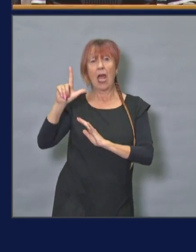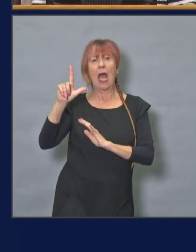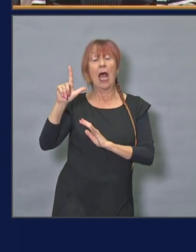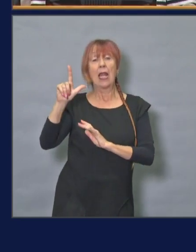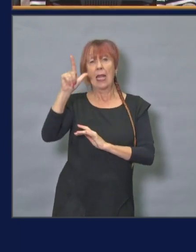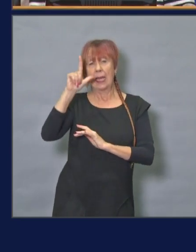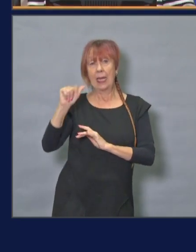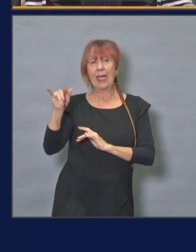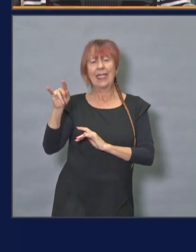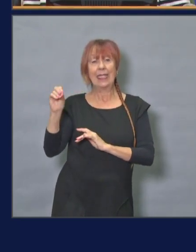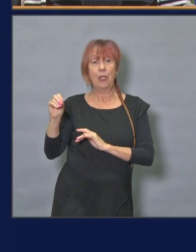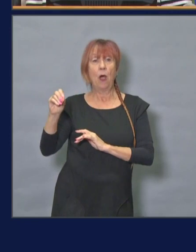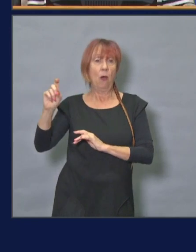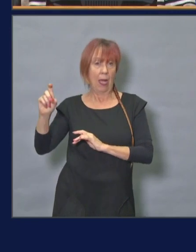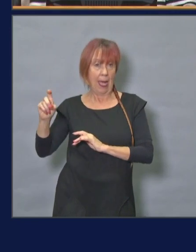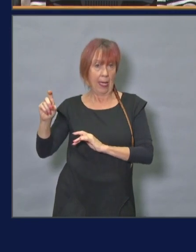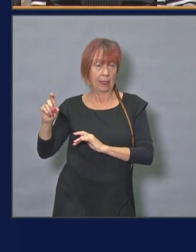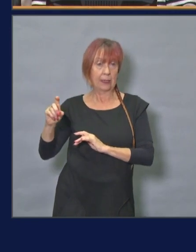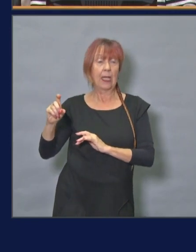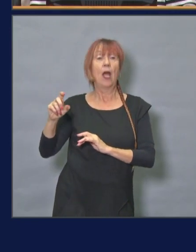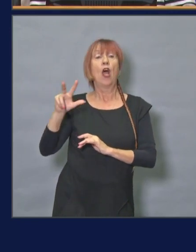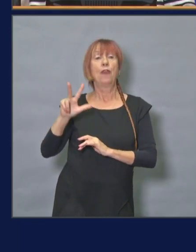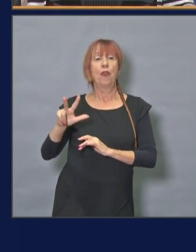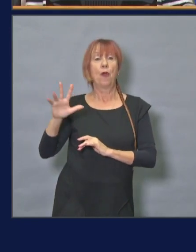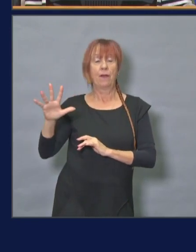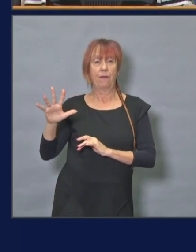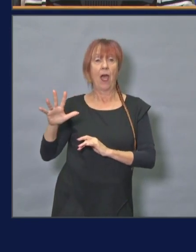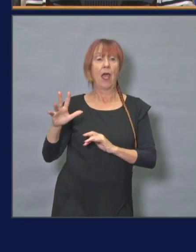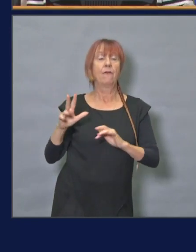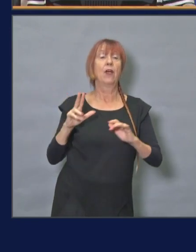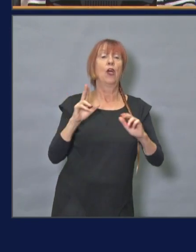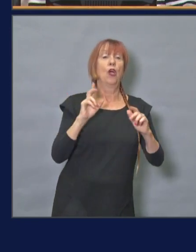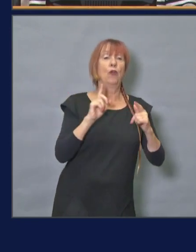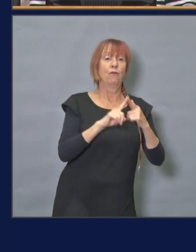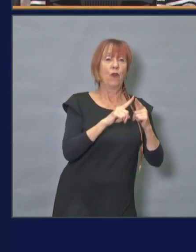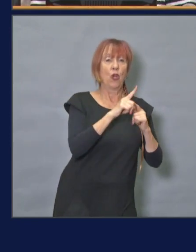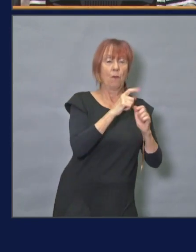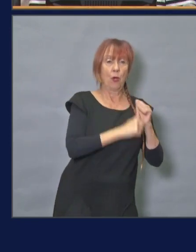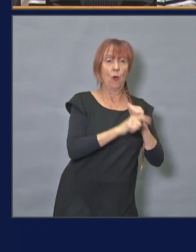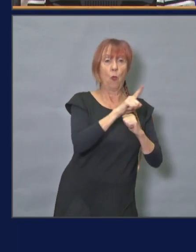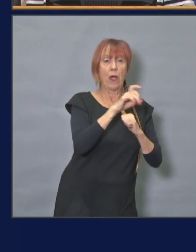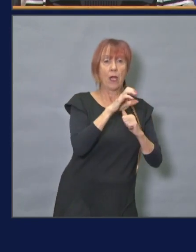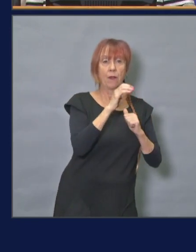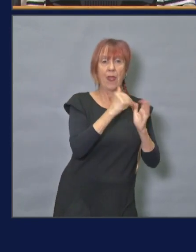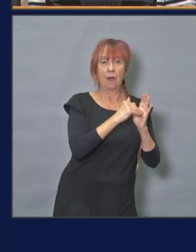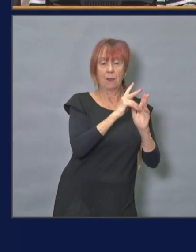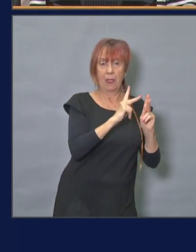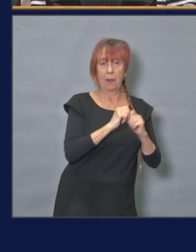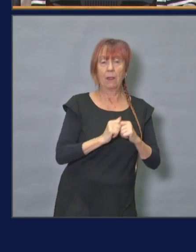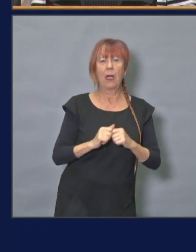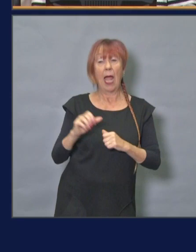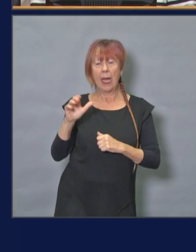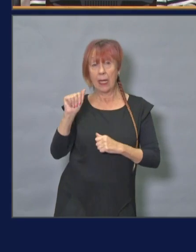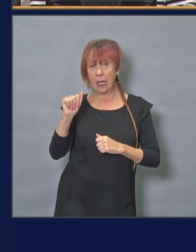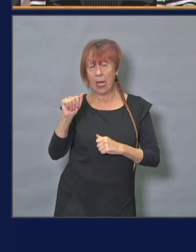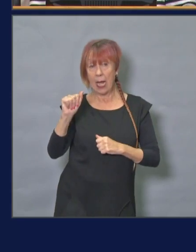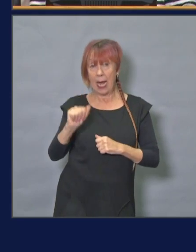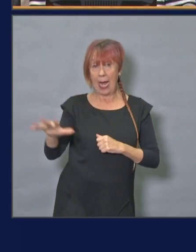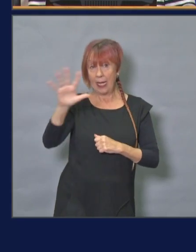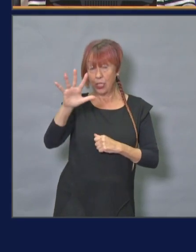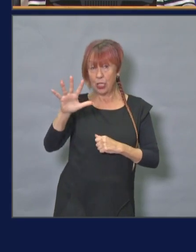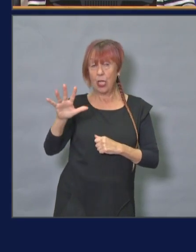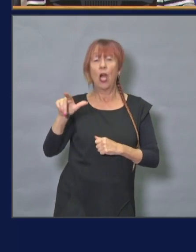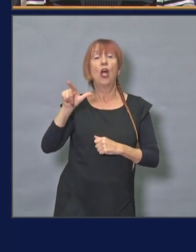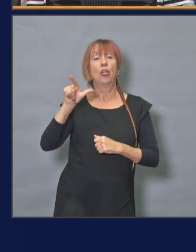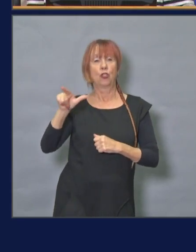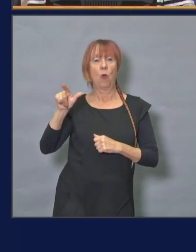Latinx, the death rate has increased to 35 deaths per 100,000 people. And for people who are Asian, the rate of death is 24